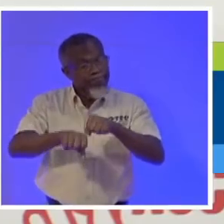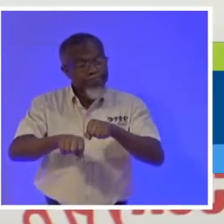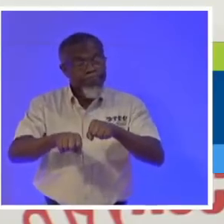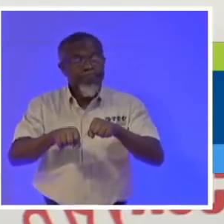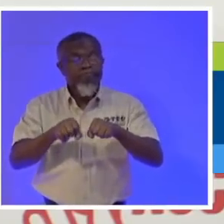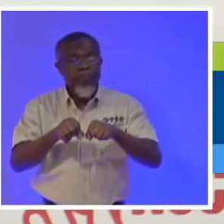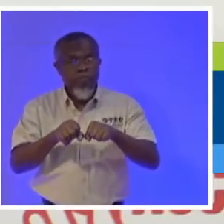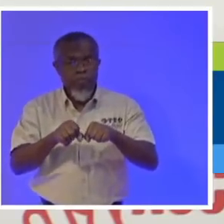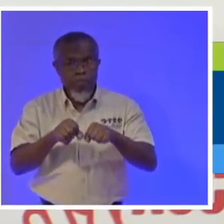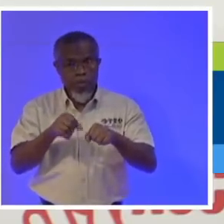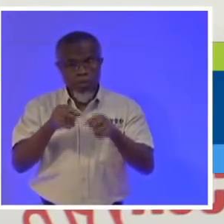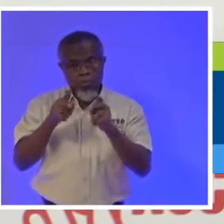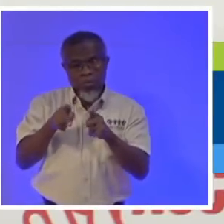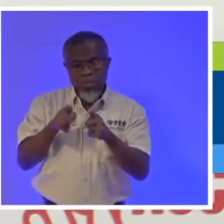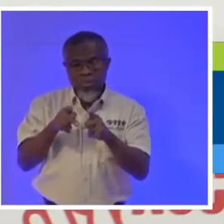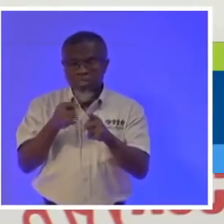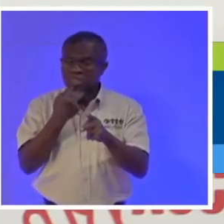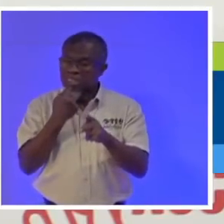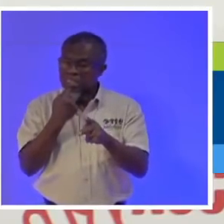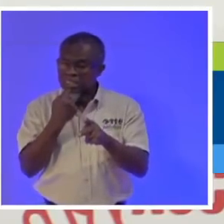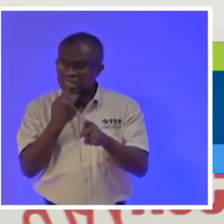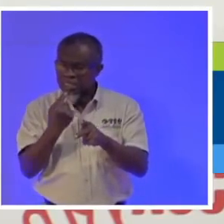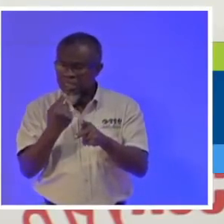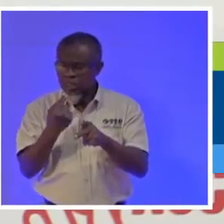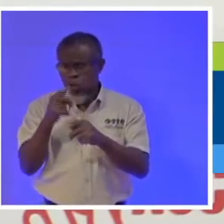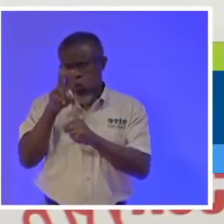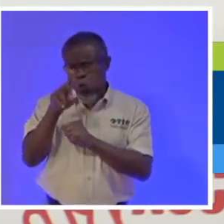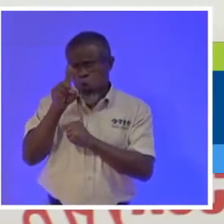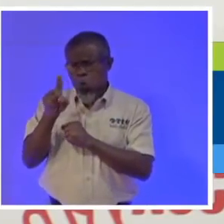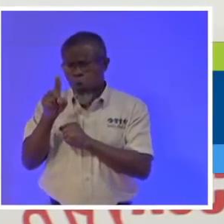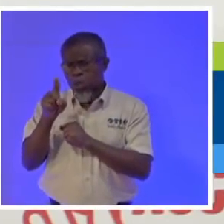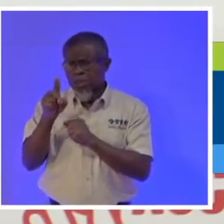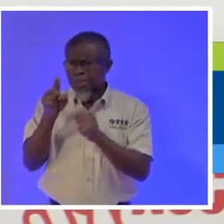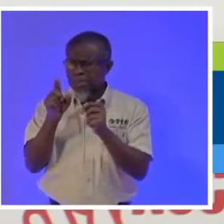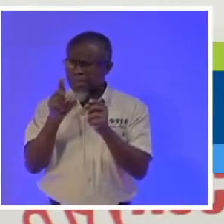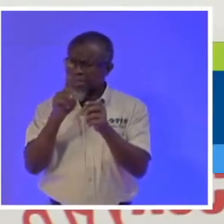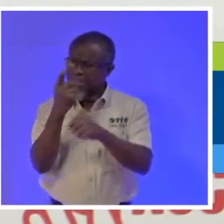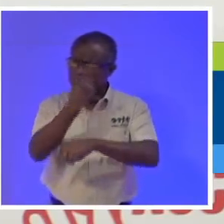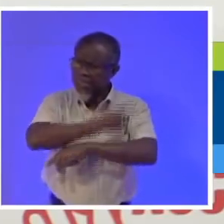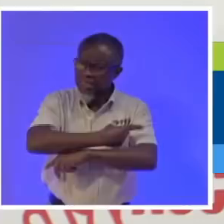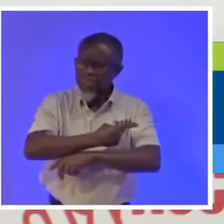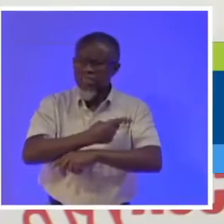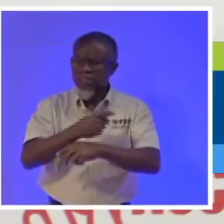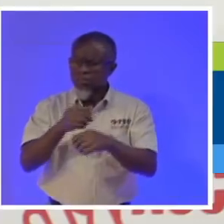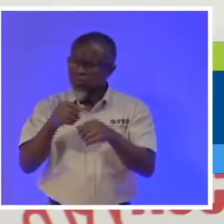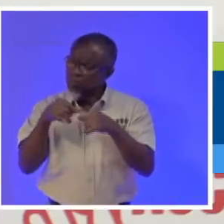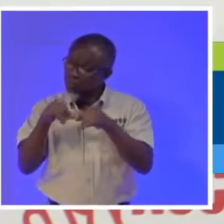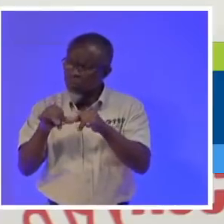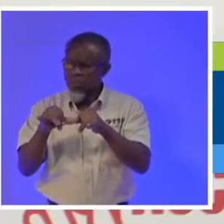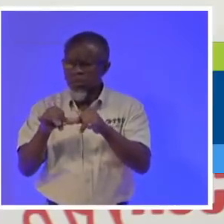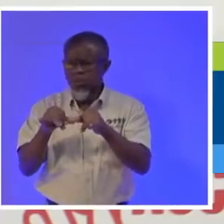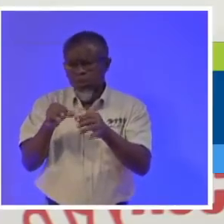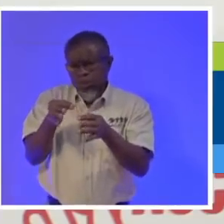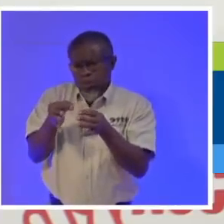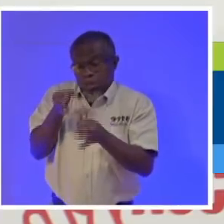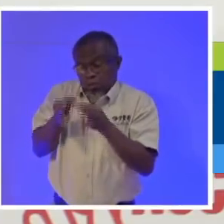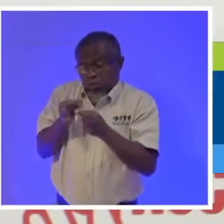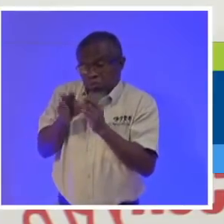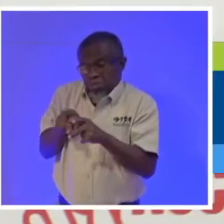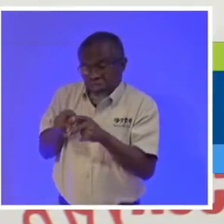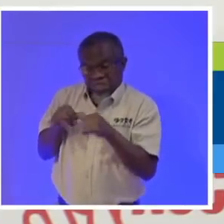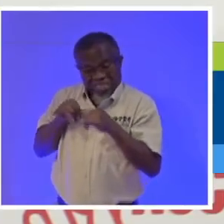been set at 21 days, really to minimize the possibility of someone who is still infectious,